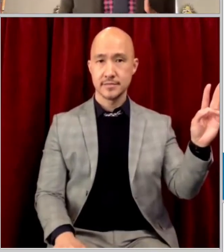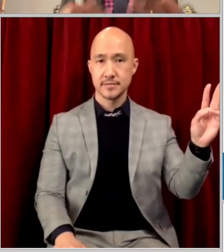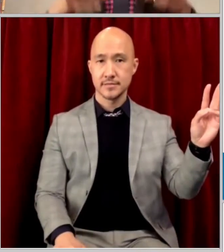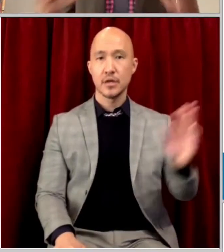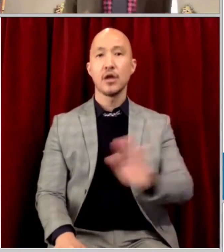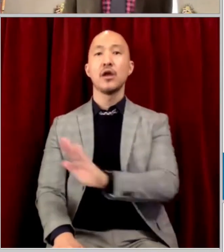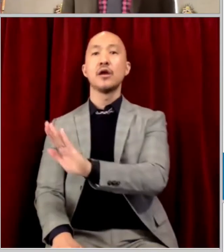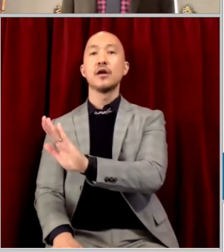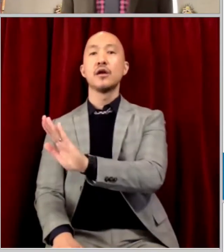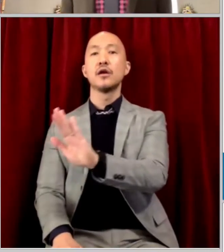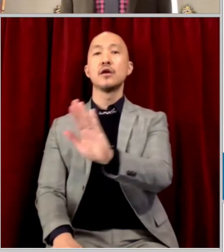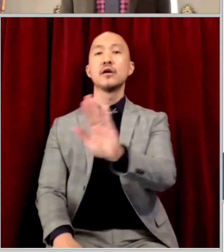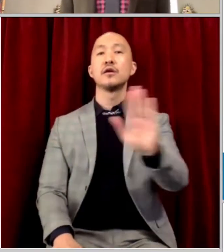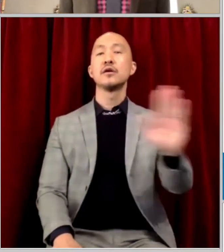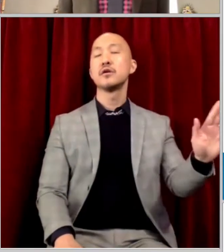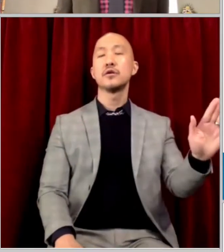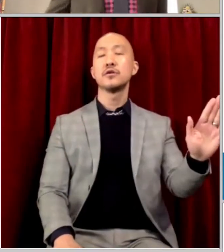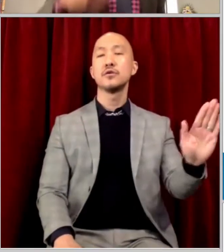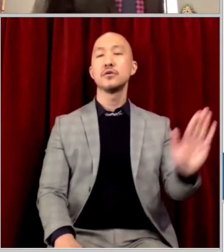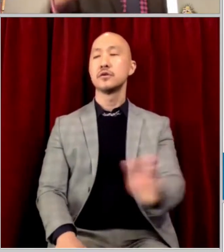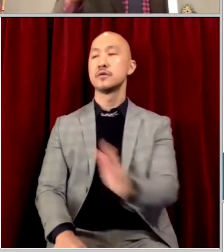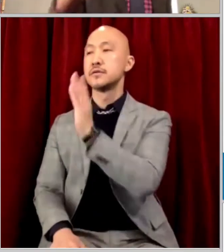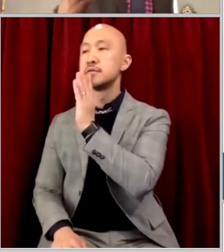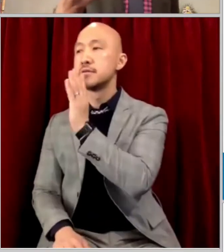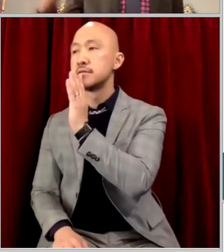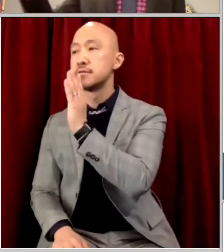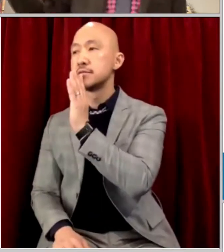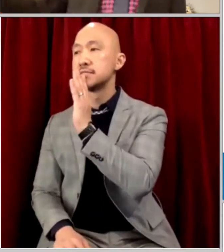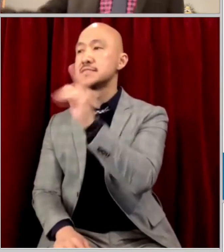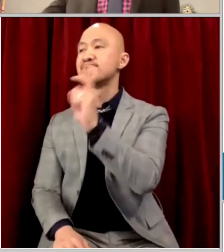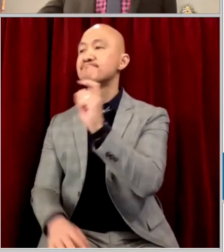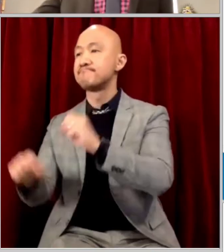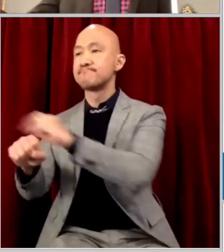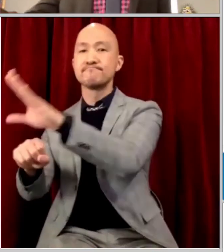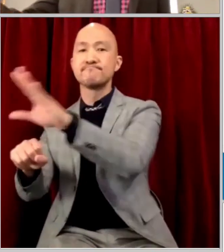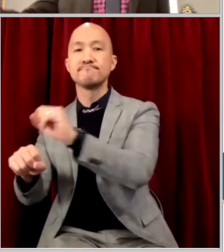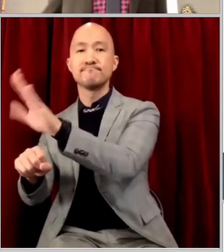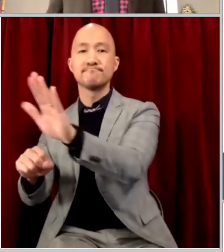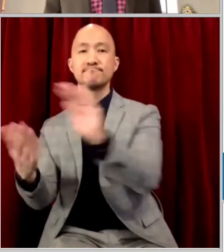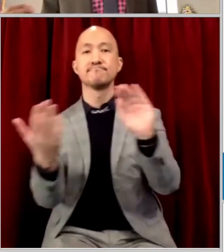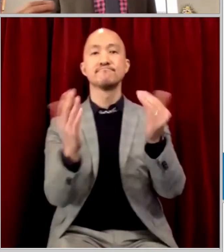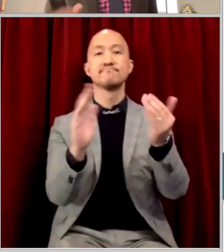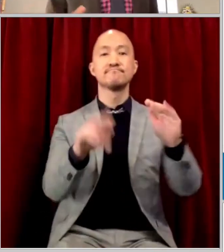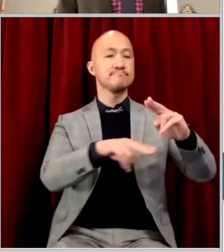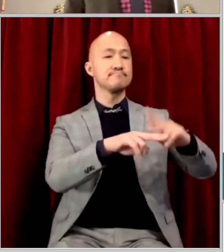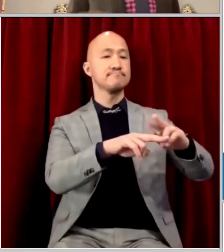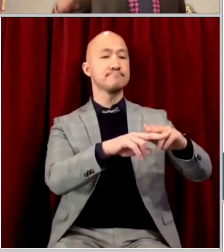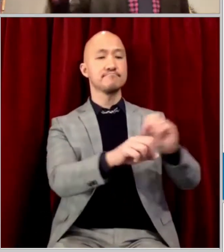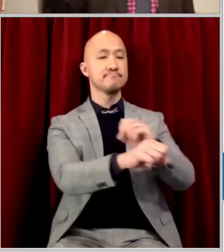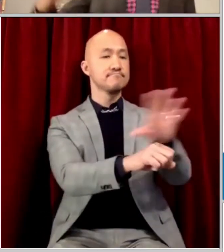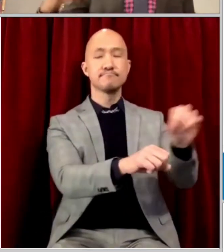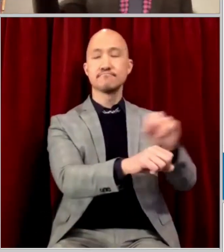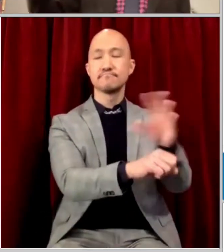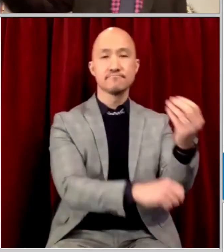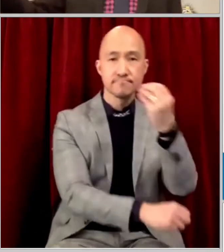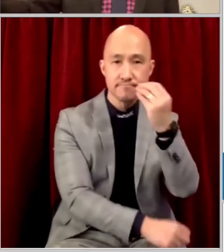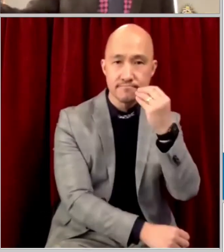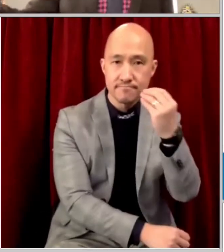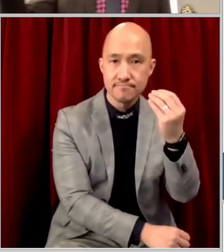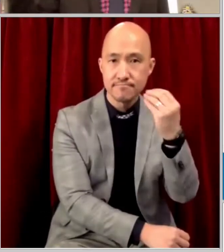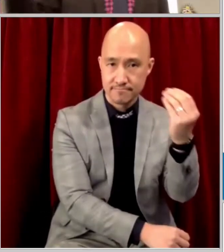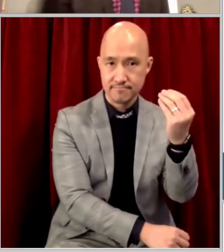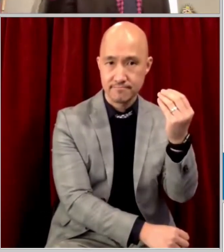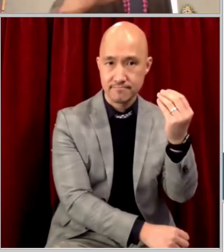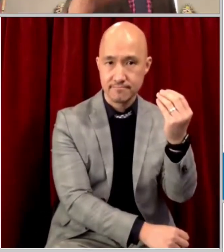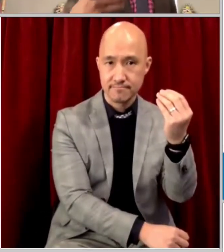speech with salt, right? When we talk to people, and I like what the scripture reader said today, is that we have an